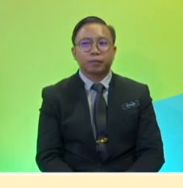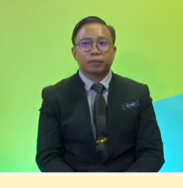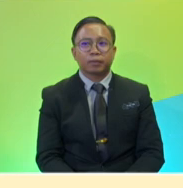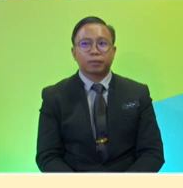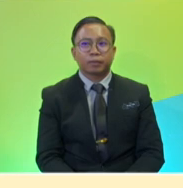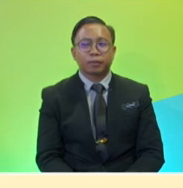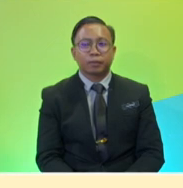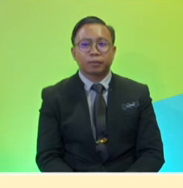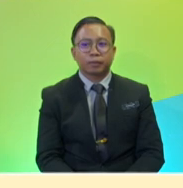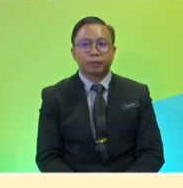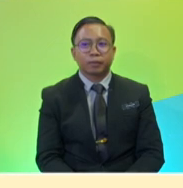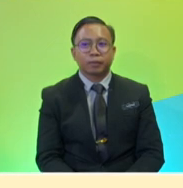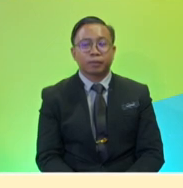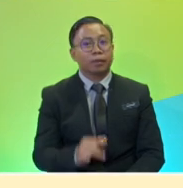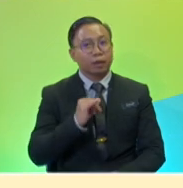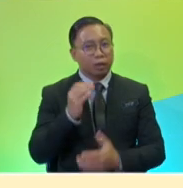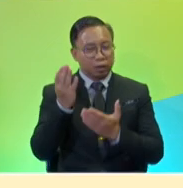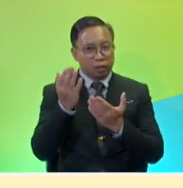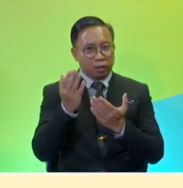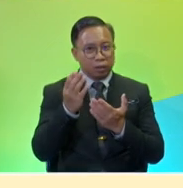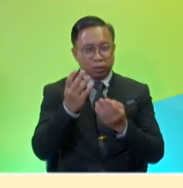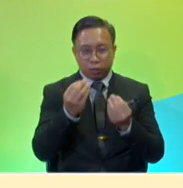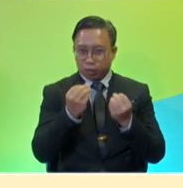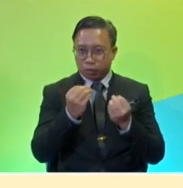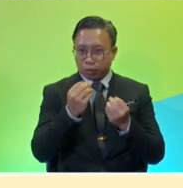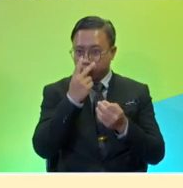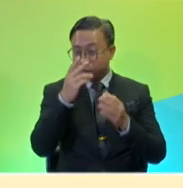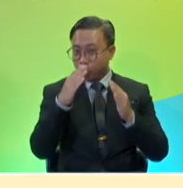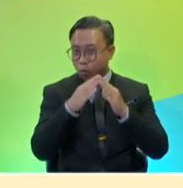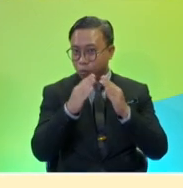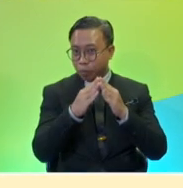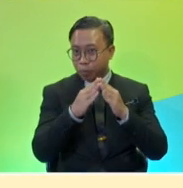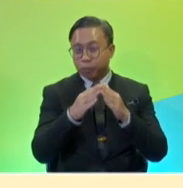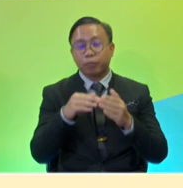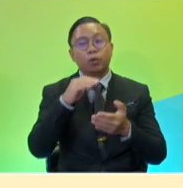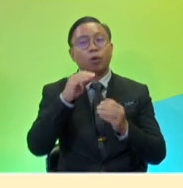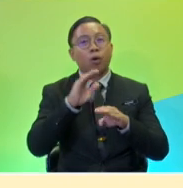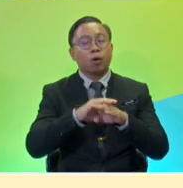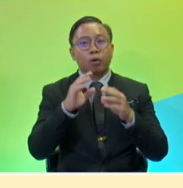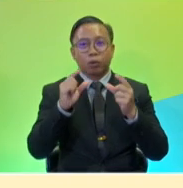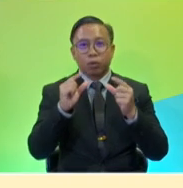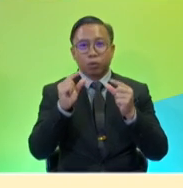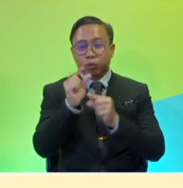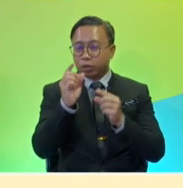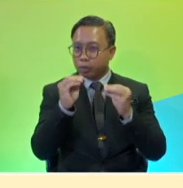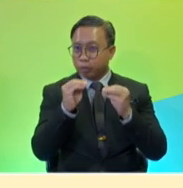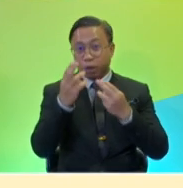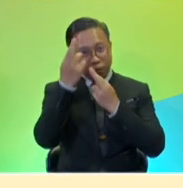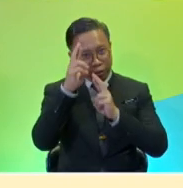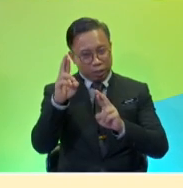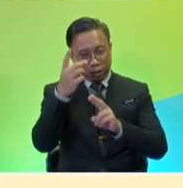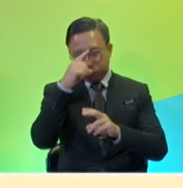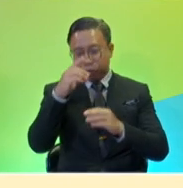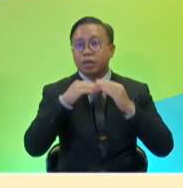Okay, hi, Raksha. So, I would like to ask everyone watching at home as well as those on Google Meets, are you ready for today's